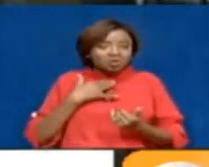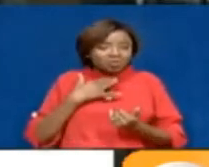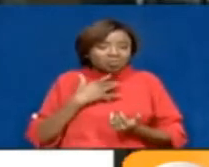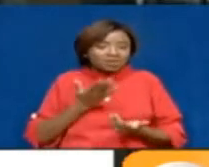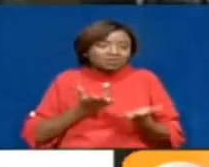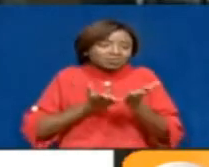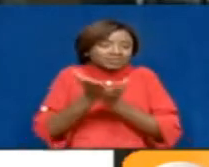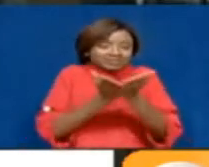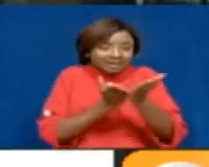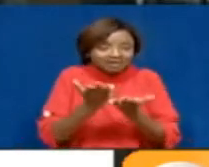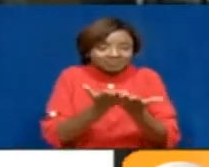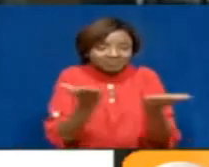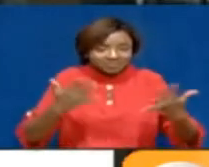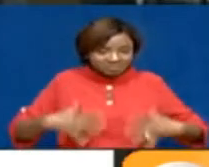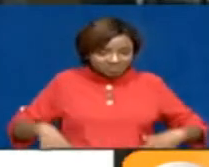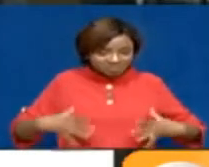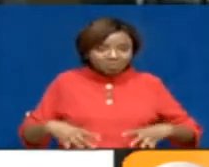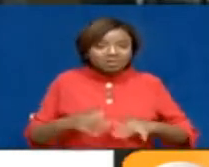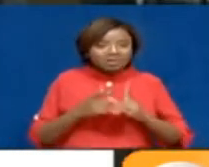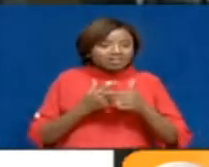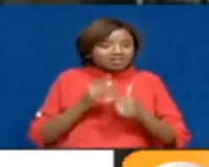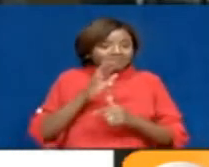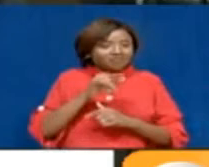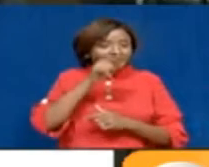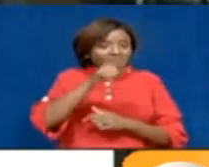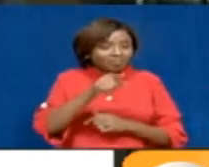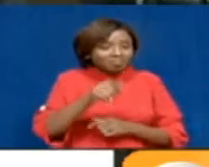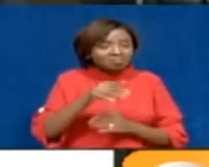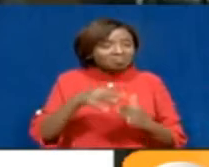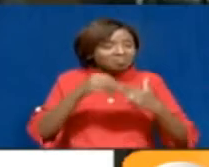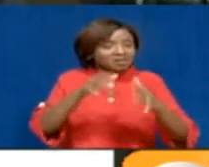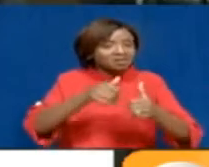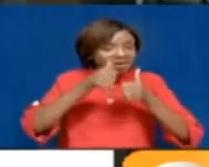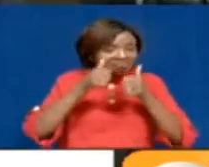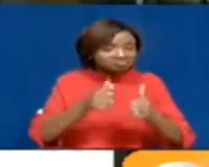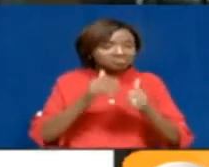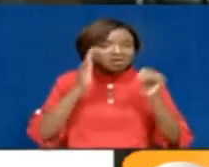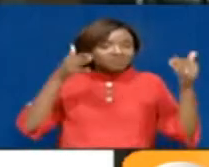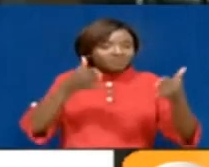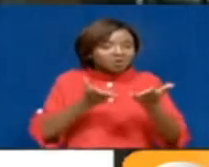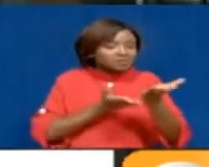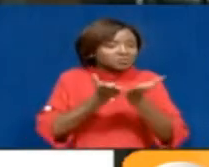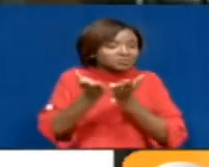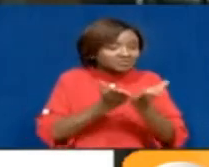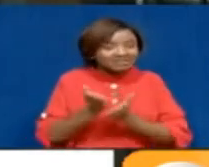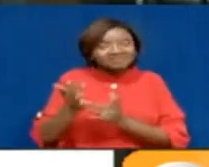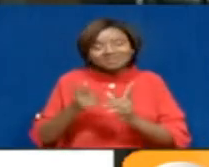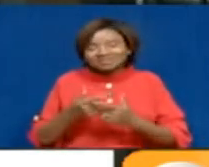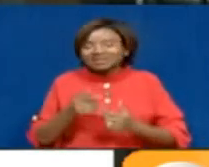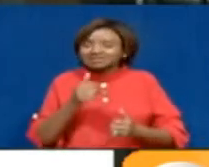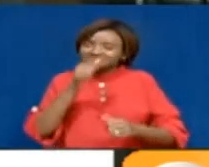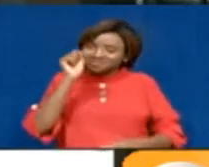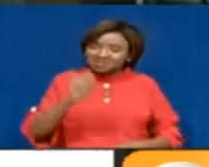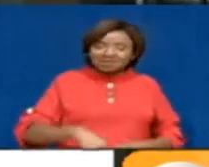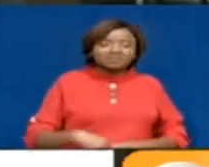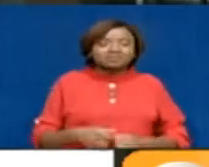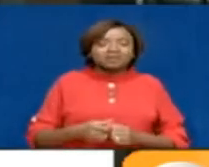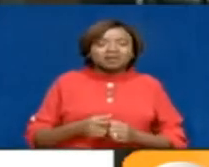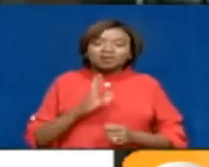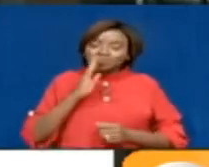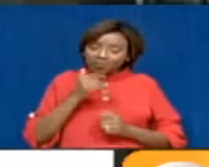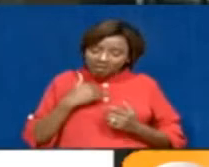we start creating a new crop of leaders, we're still in good time to do so. Okay. So my think is, yes, we are still in good time